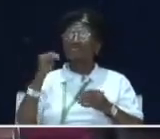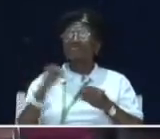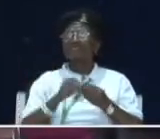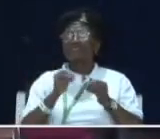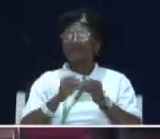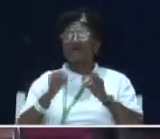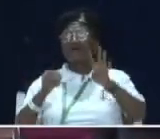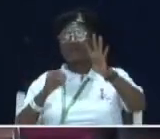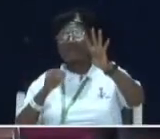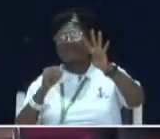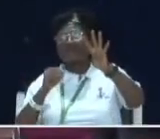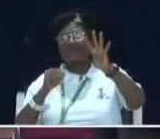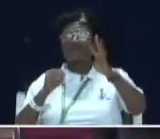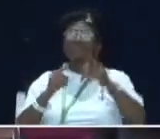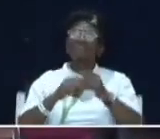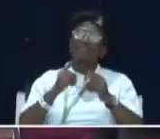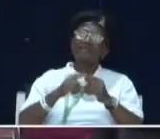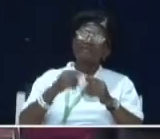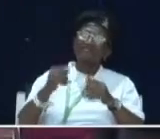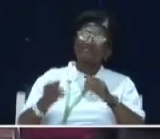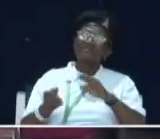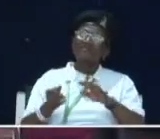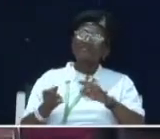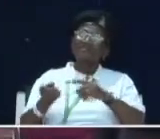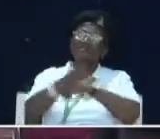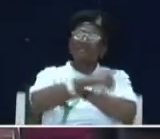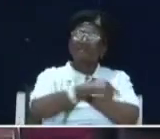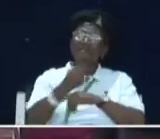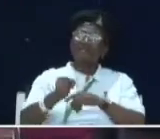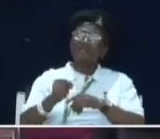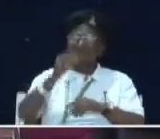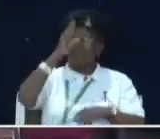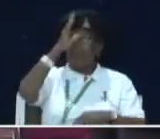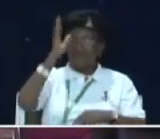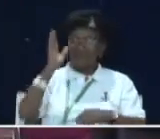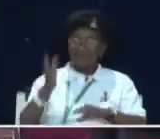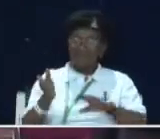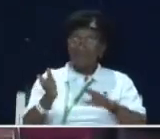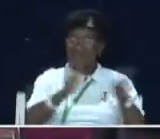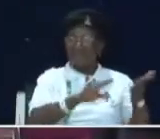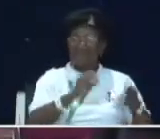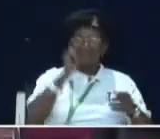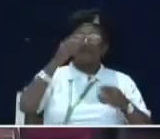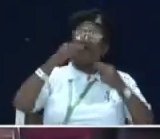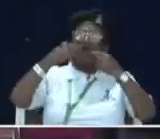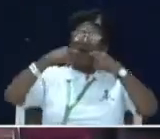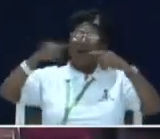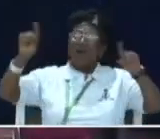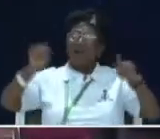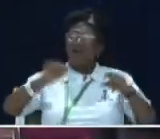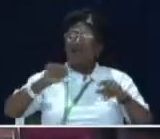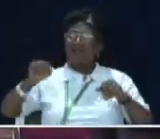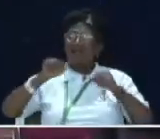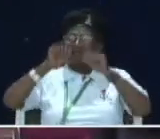And then the day the father was going to die, he pronounced a blessing. He said, Judah,